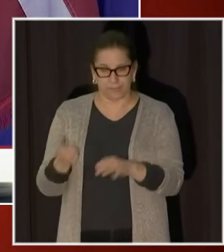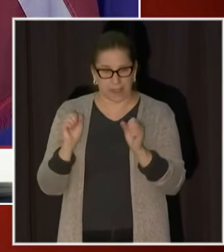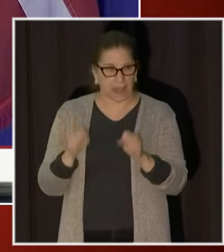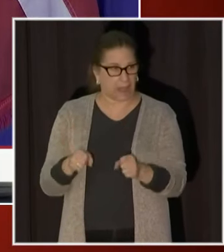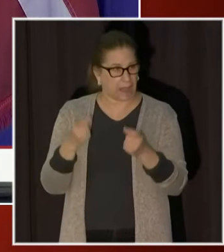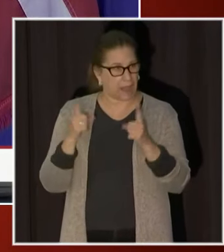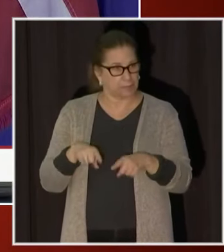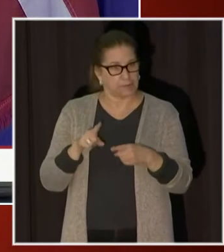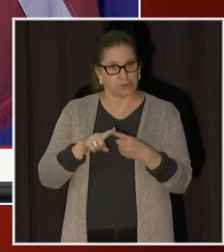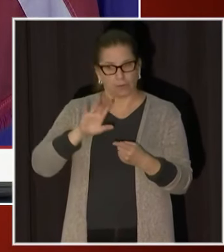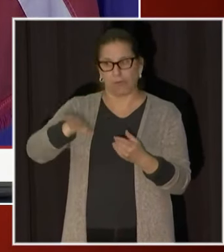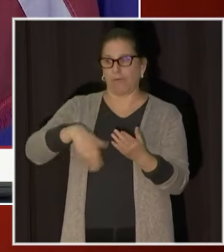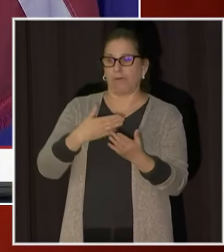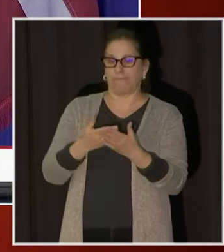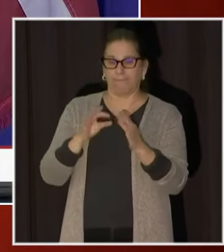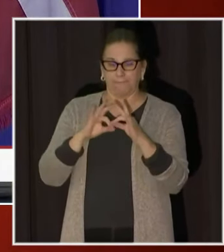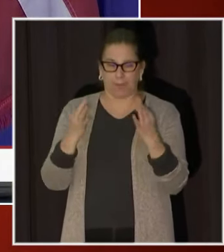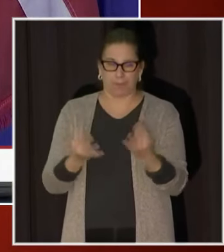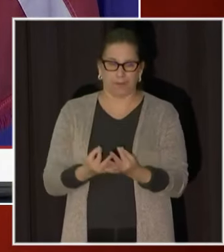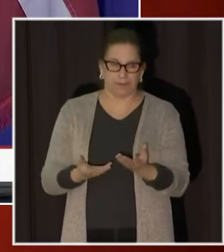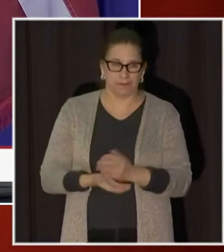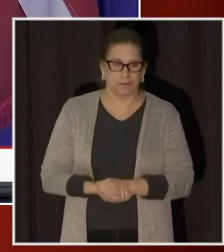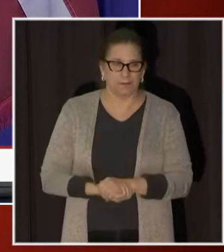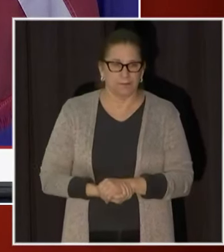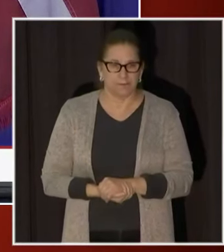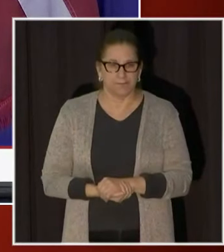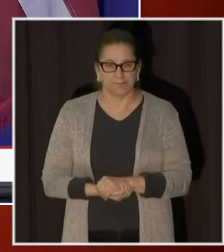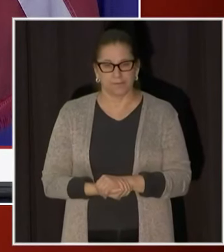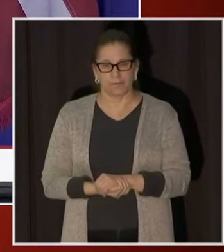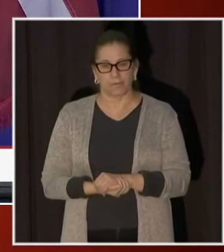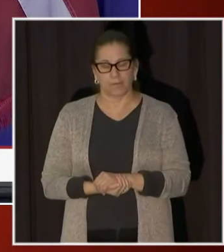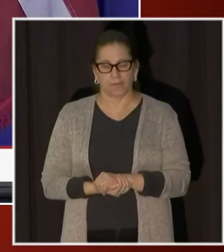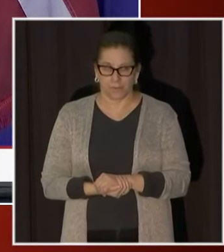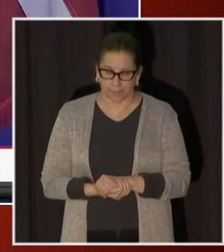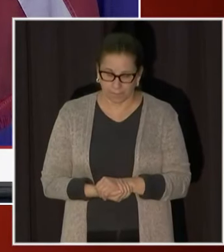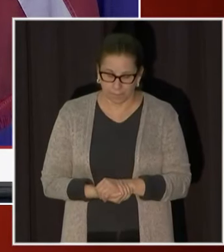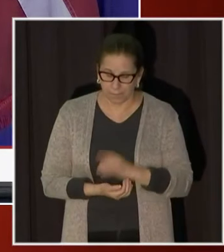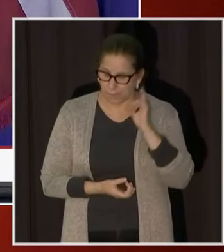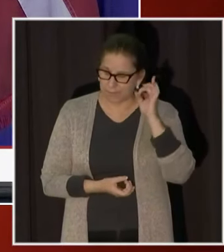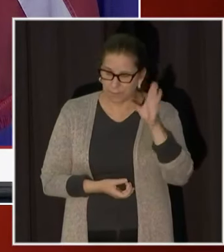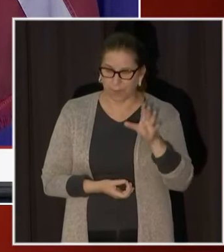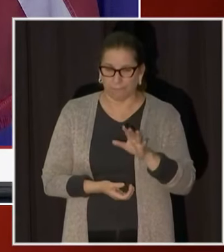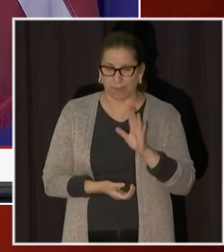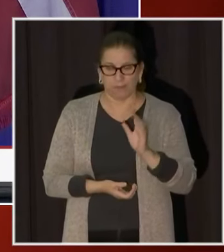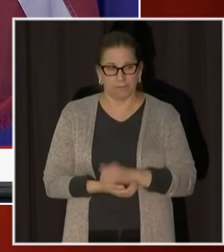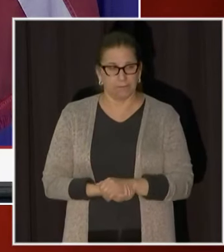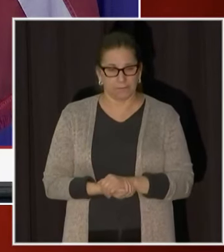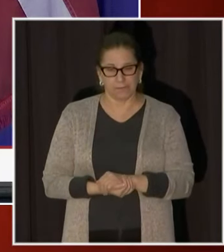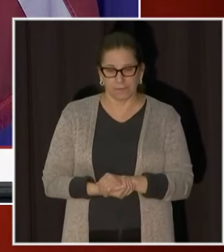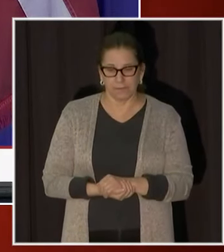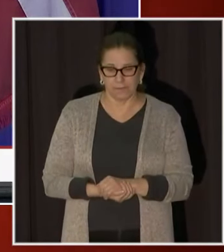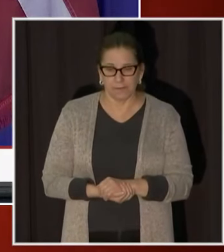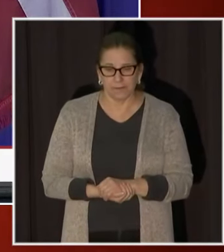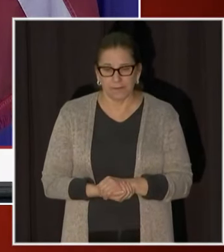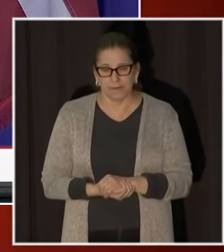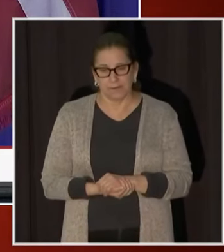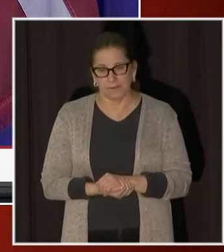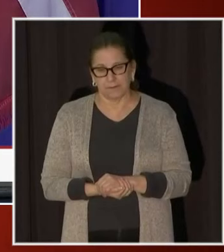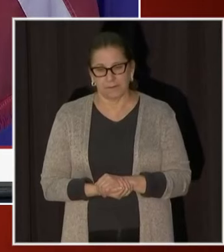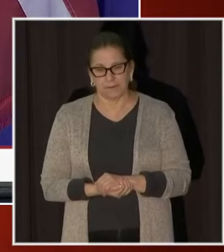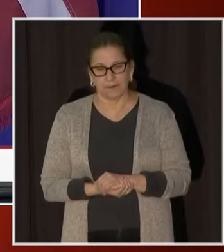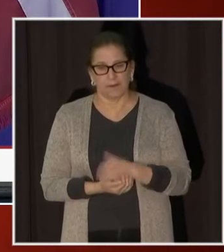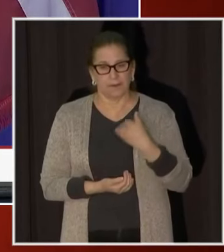do. So I have asked the team